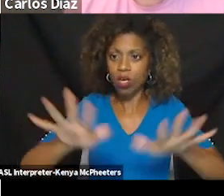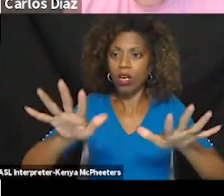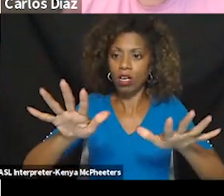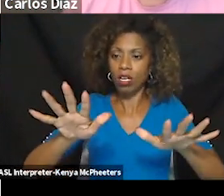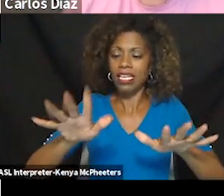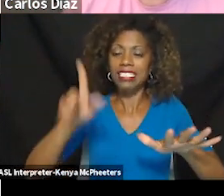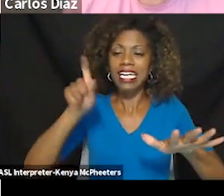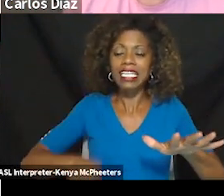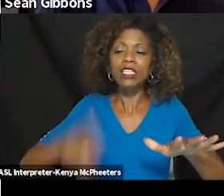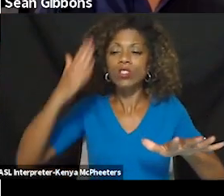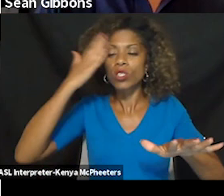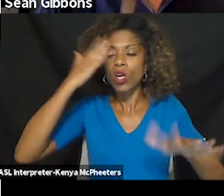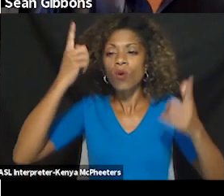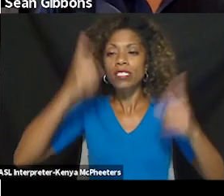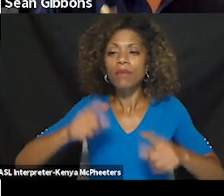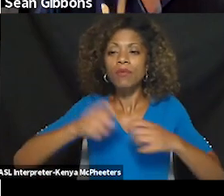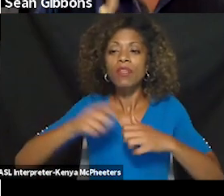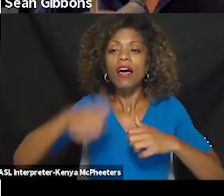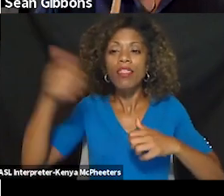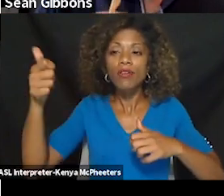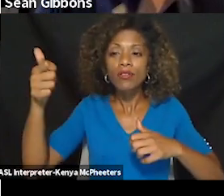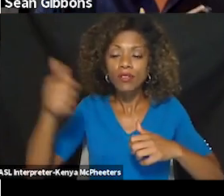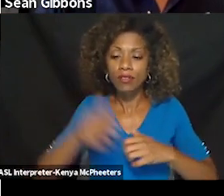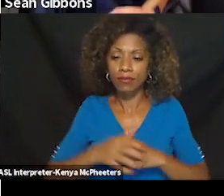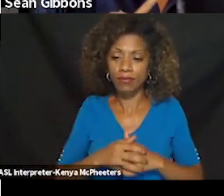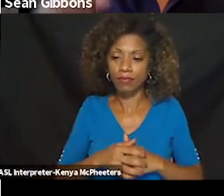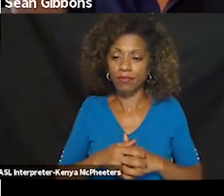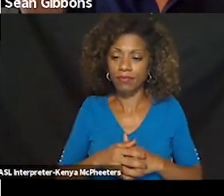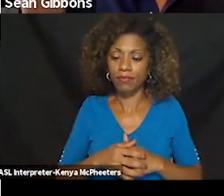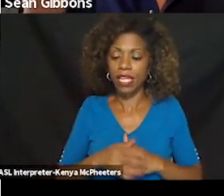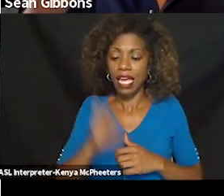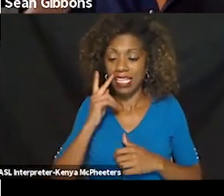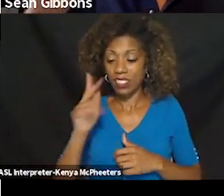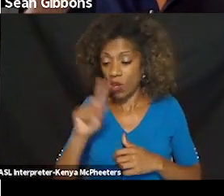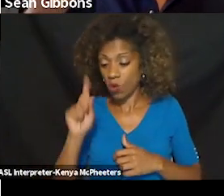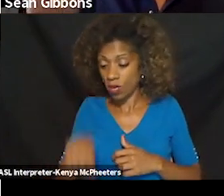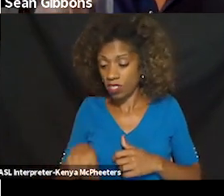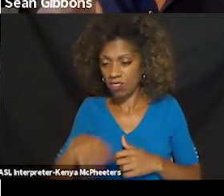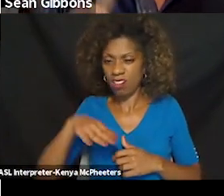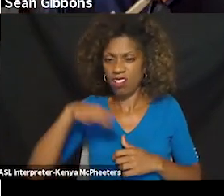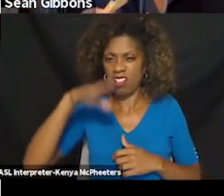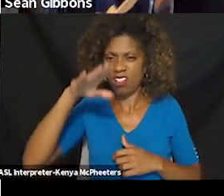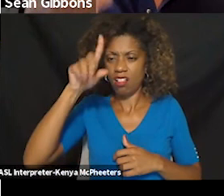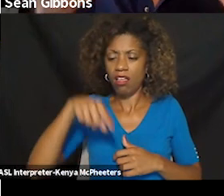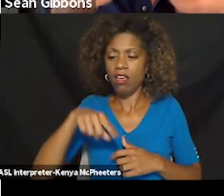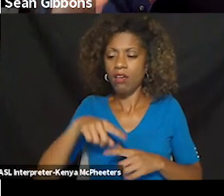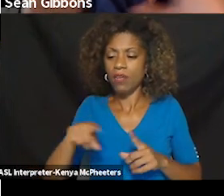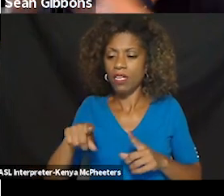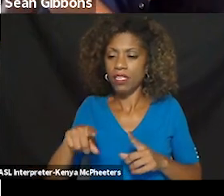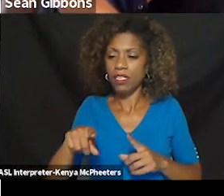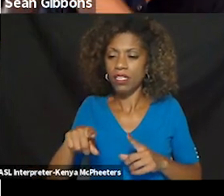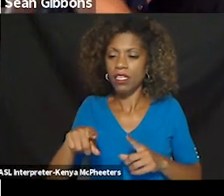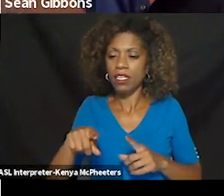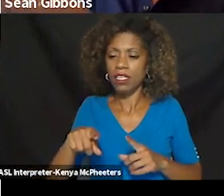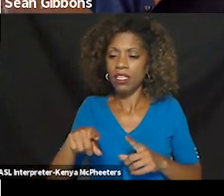spaces. Question I saw earlier from someone, and I'll bring it back here, was a concern that there was a disconnect between